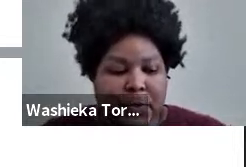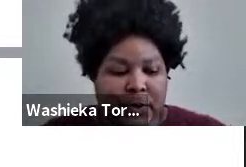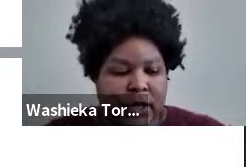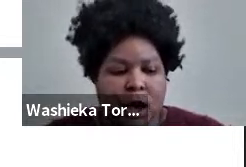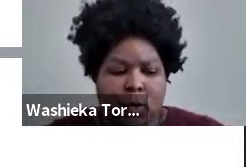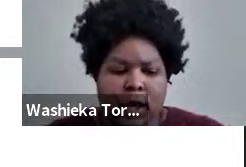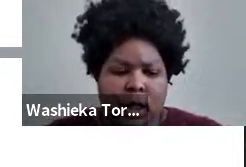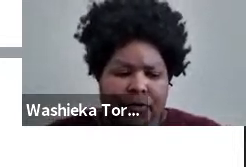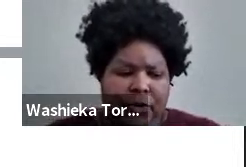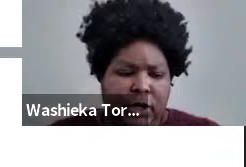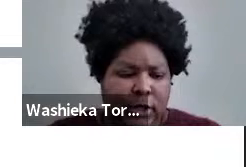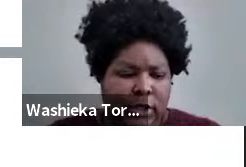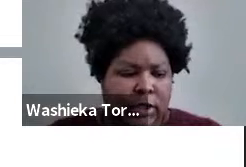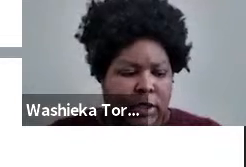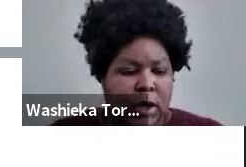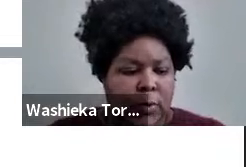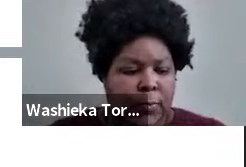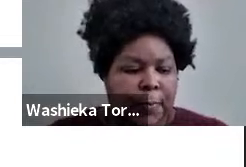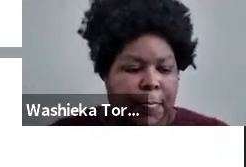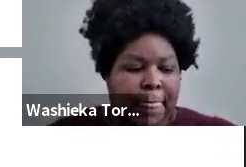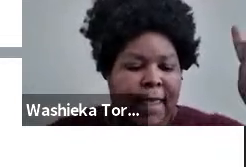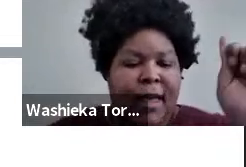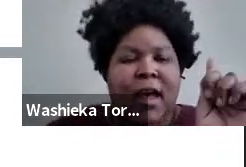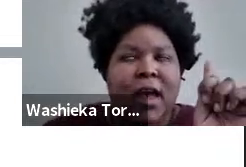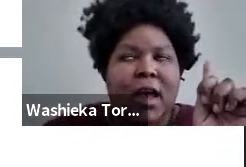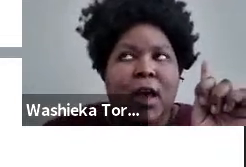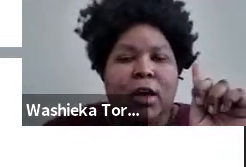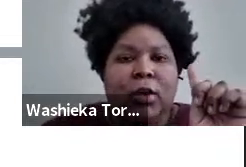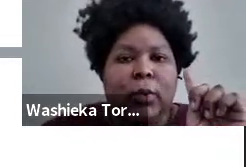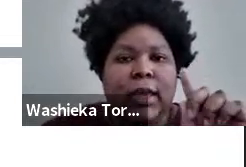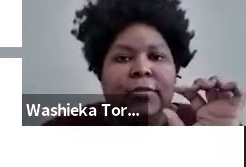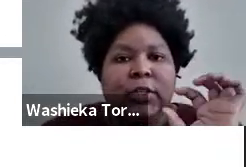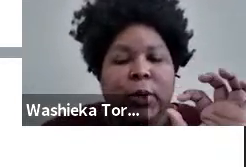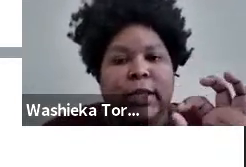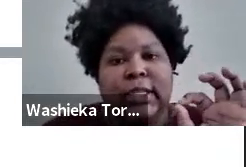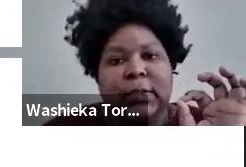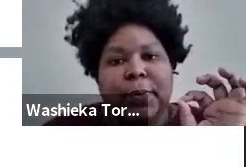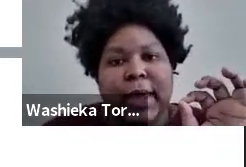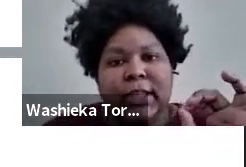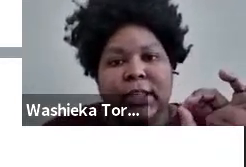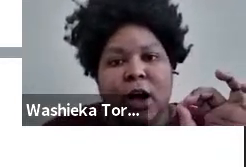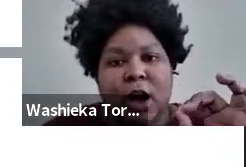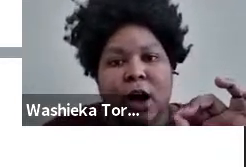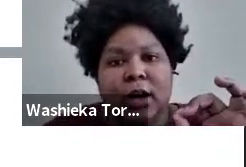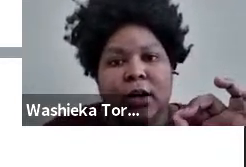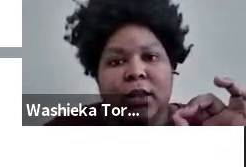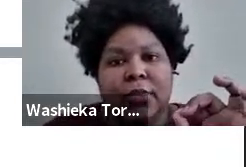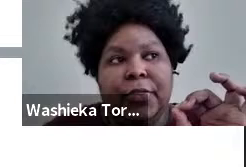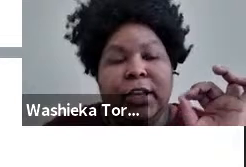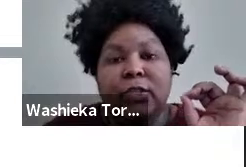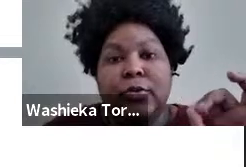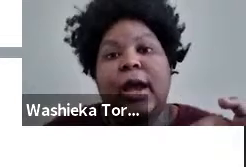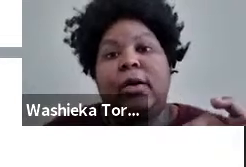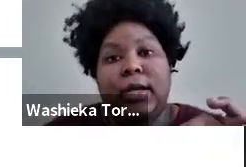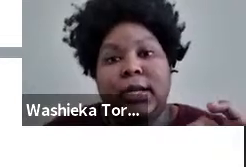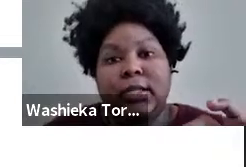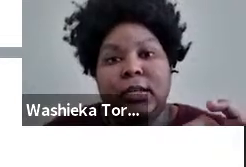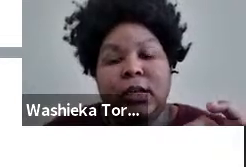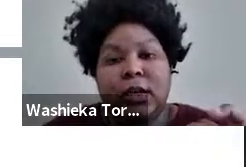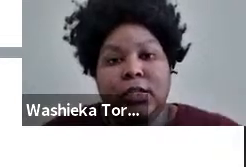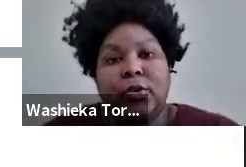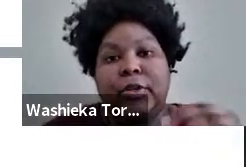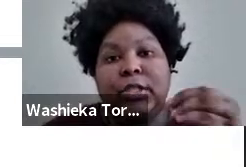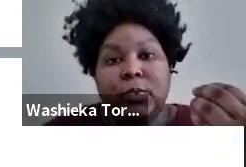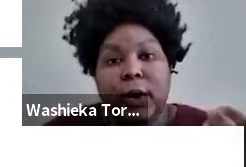have? People think, oh, we all have free choices. No, we have choices based on the things around